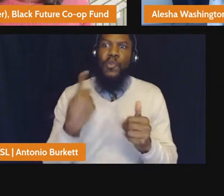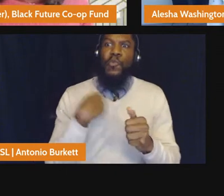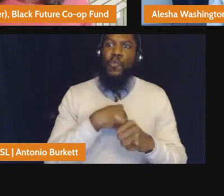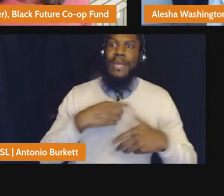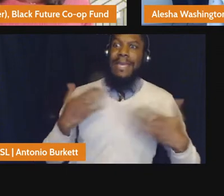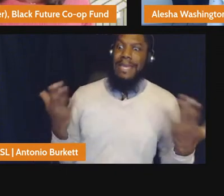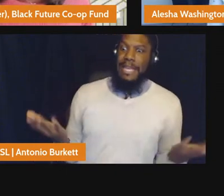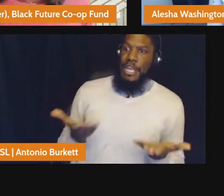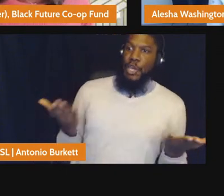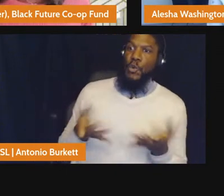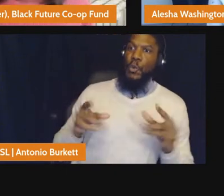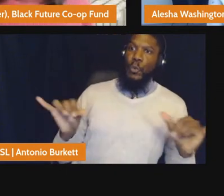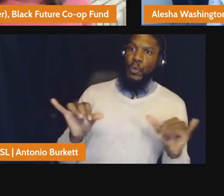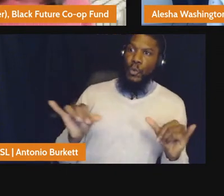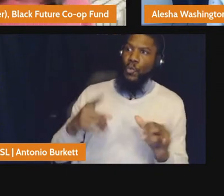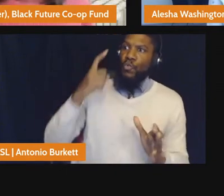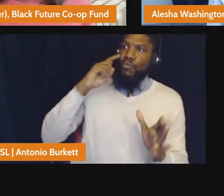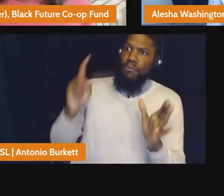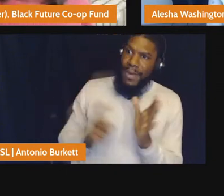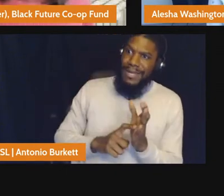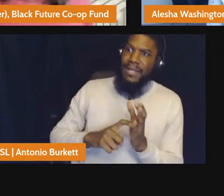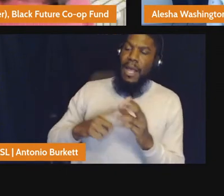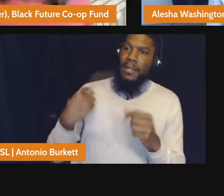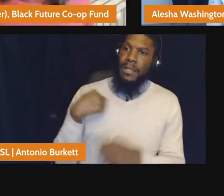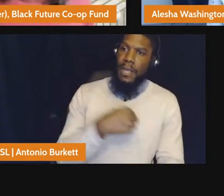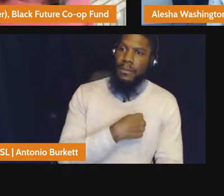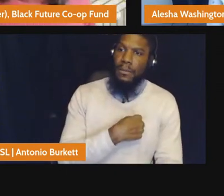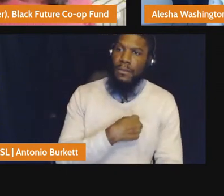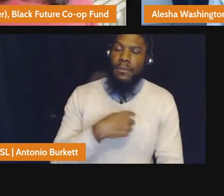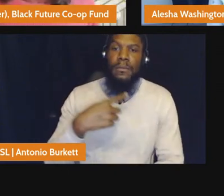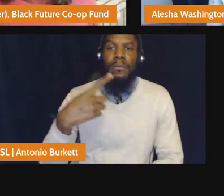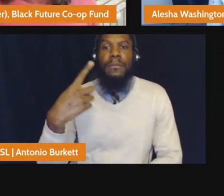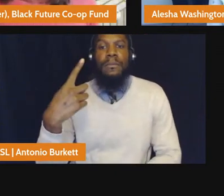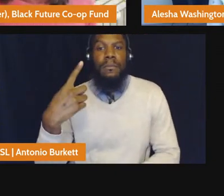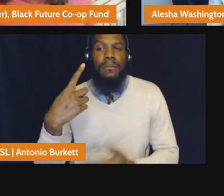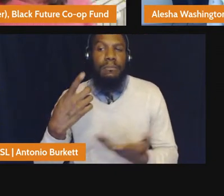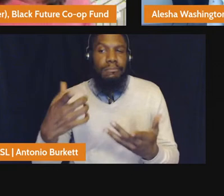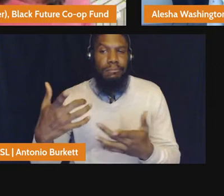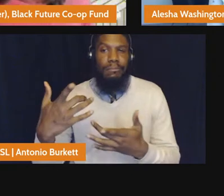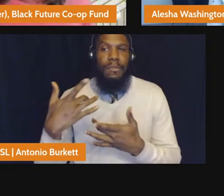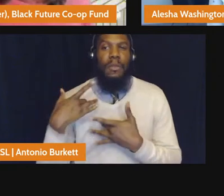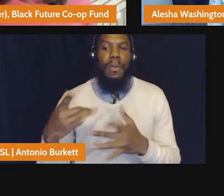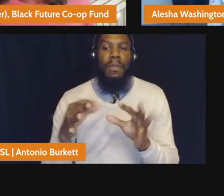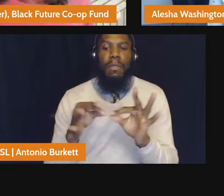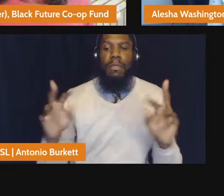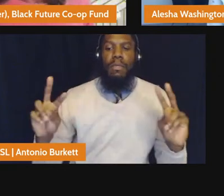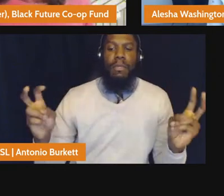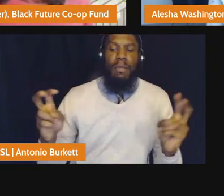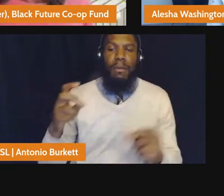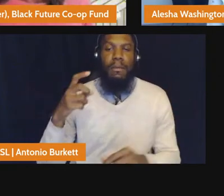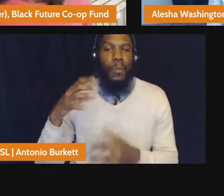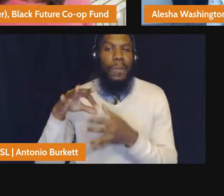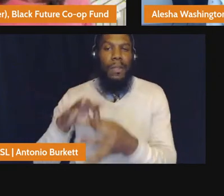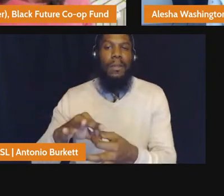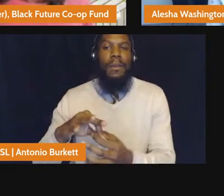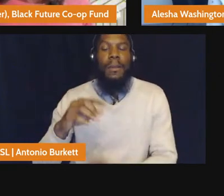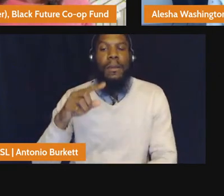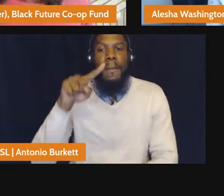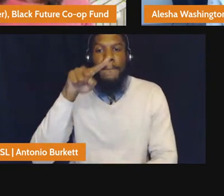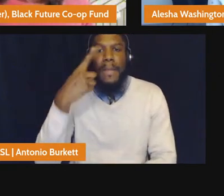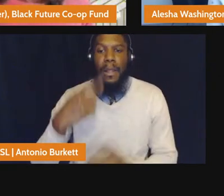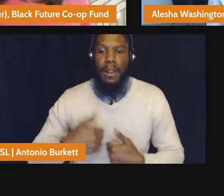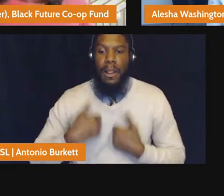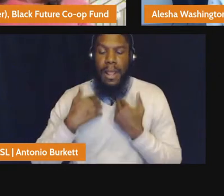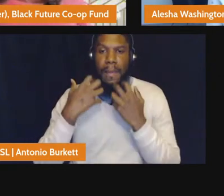that just is a question that I think we often hear in the Black Lives Matter movement, is doesn't